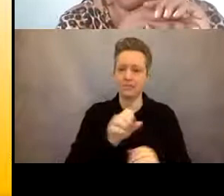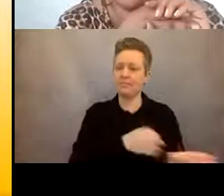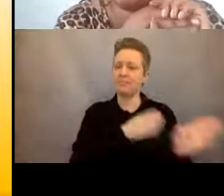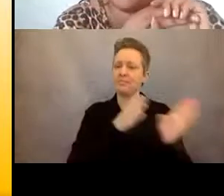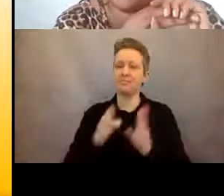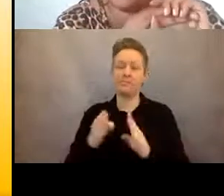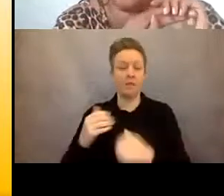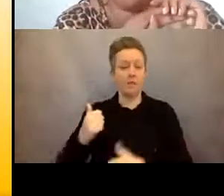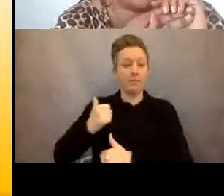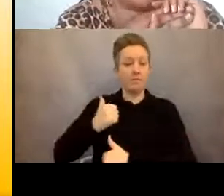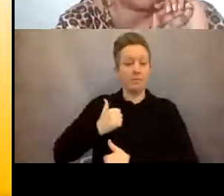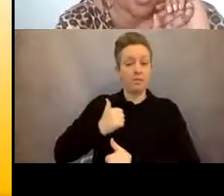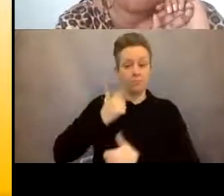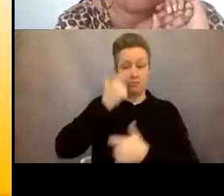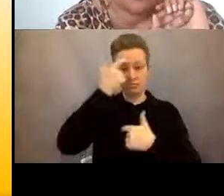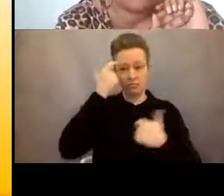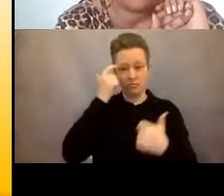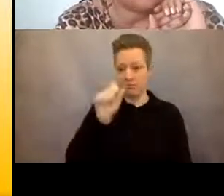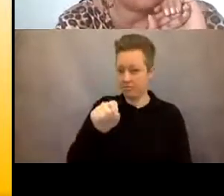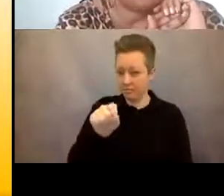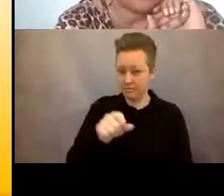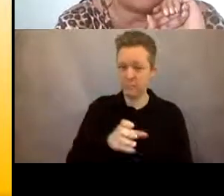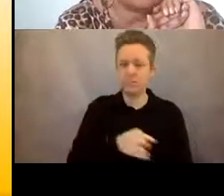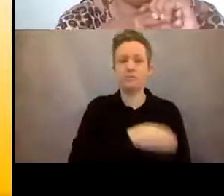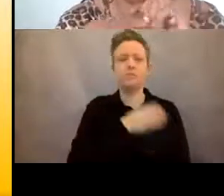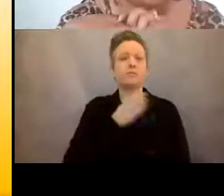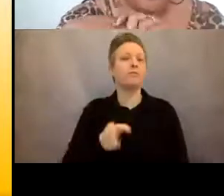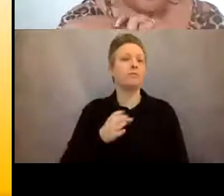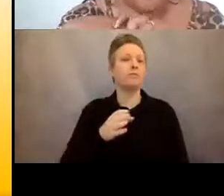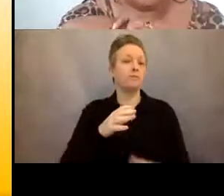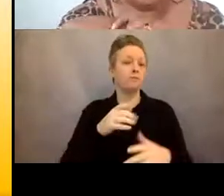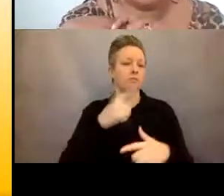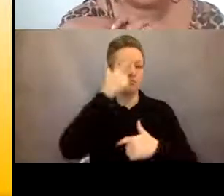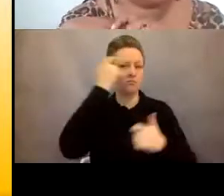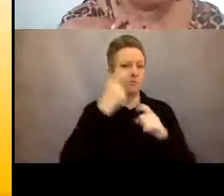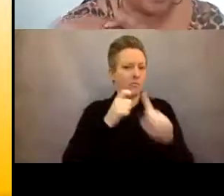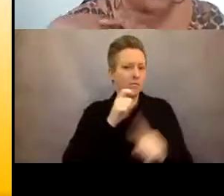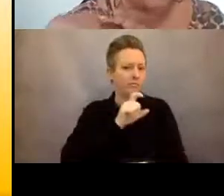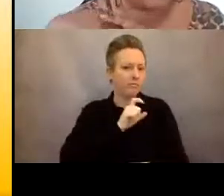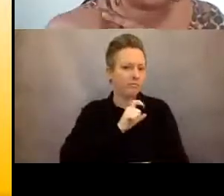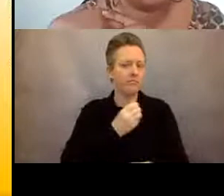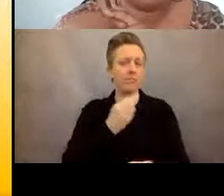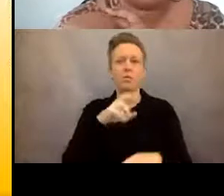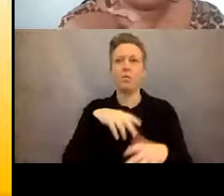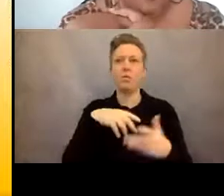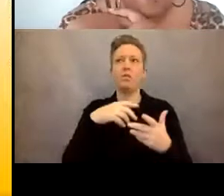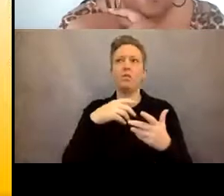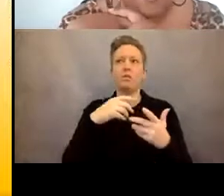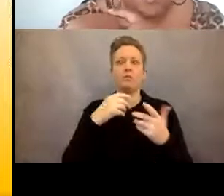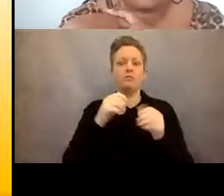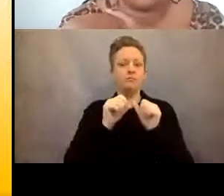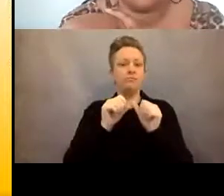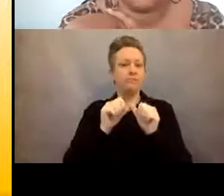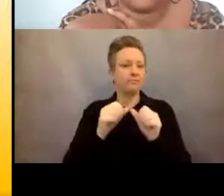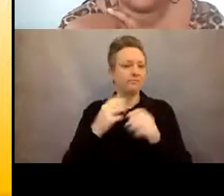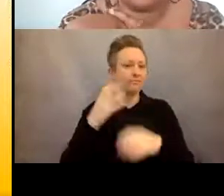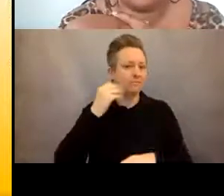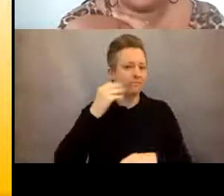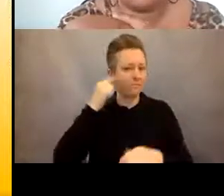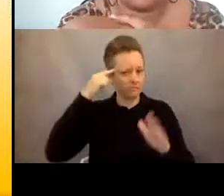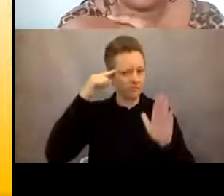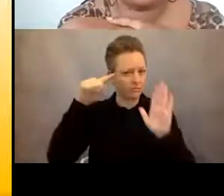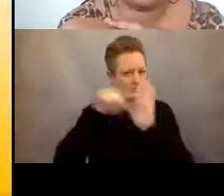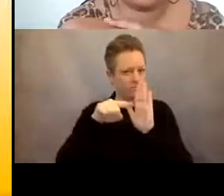with law enforcement, being trafficked, dating violence, bullying, experiencing and living through poverty,